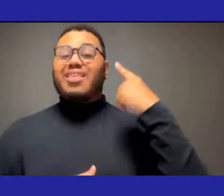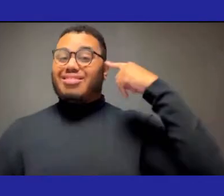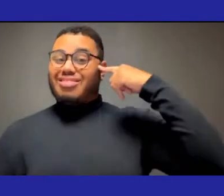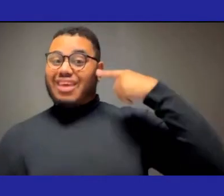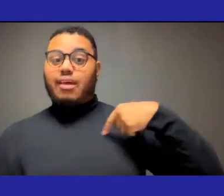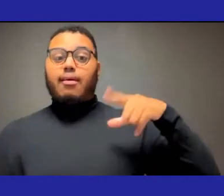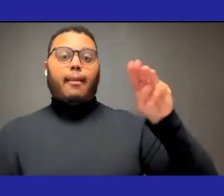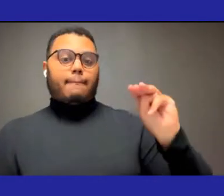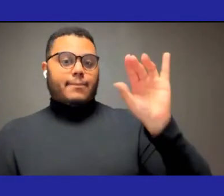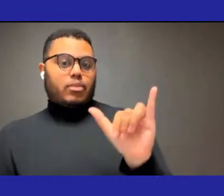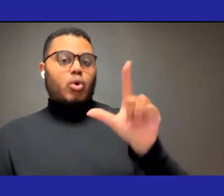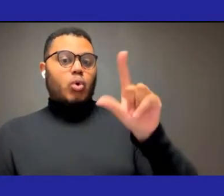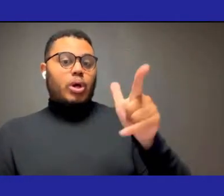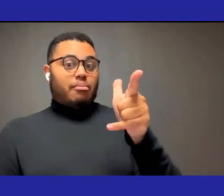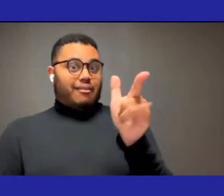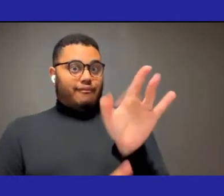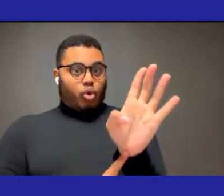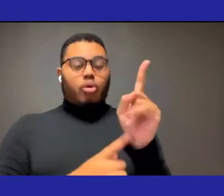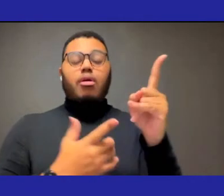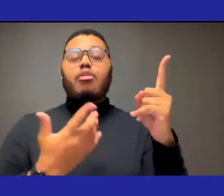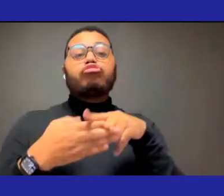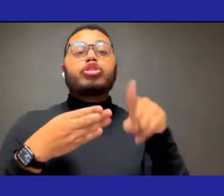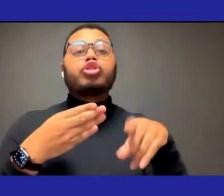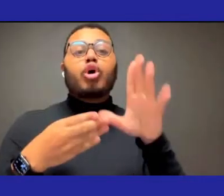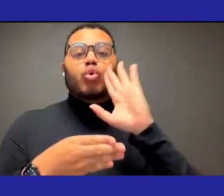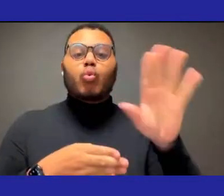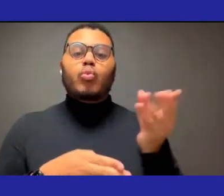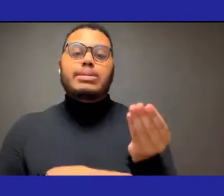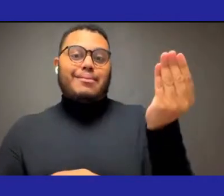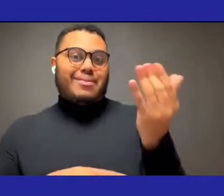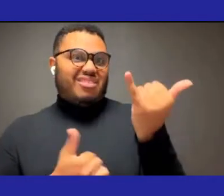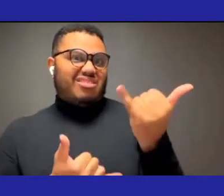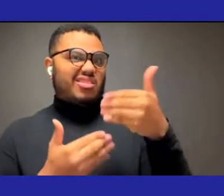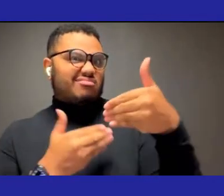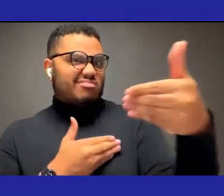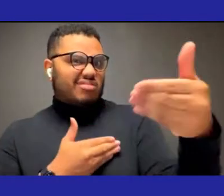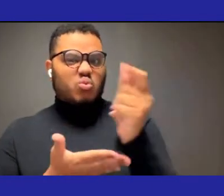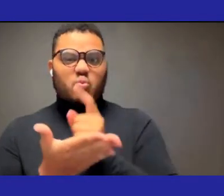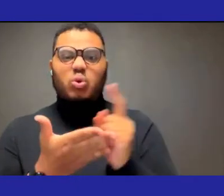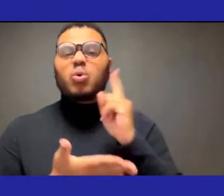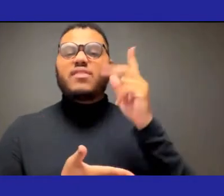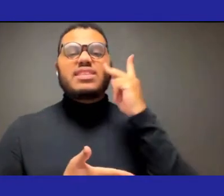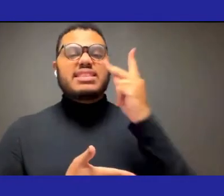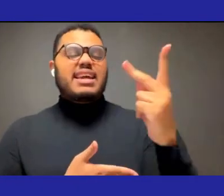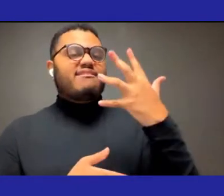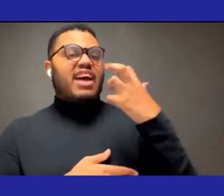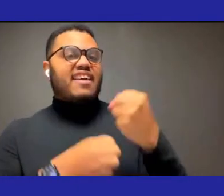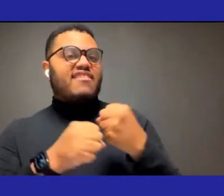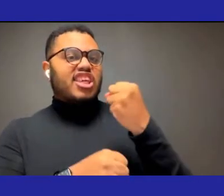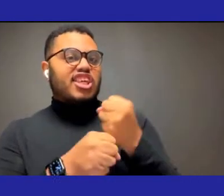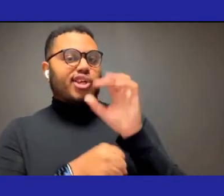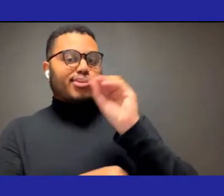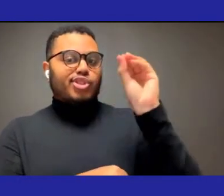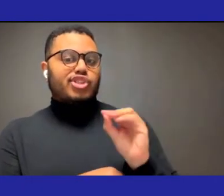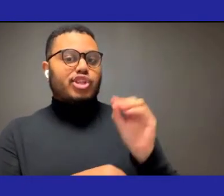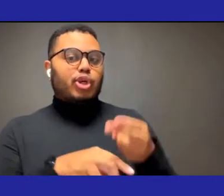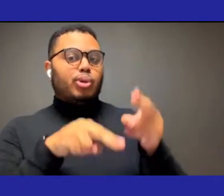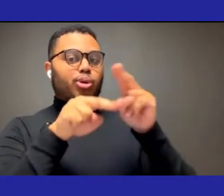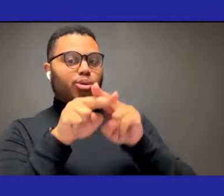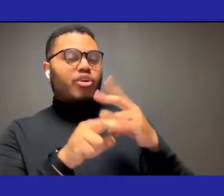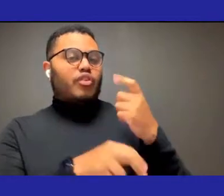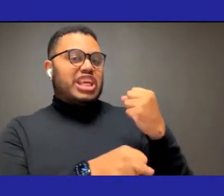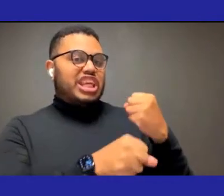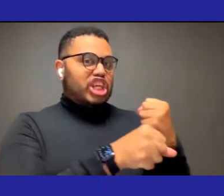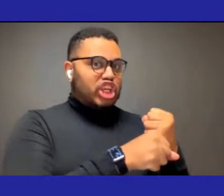submitted in the next week, we've seen a 5% year-over-year improvement in our work. Next slide,